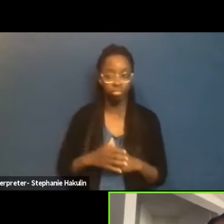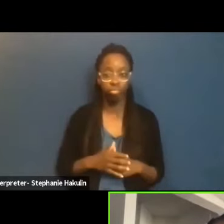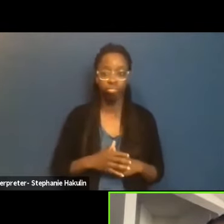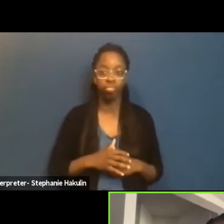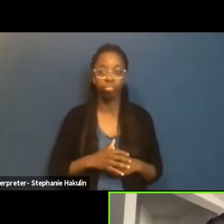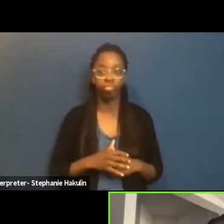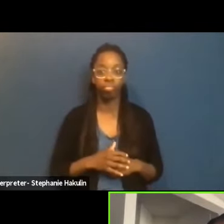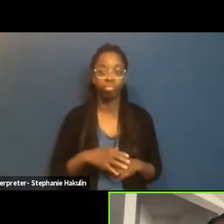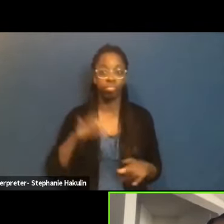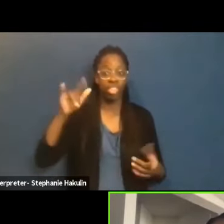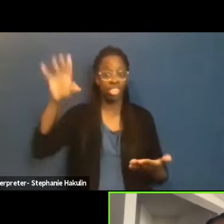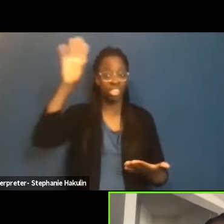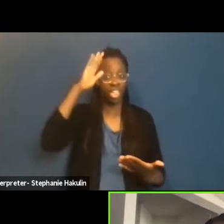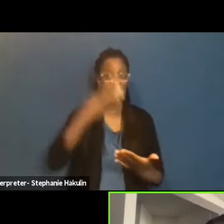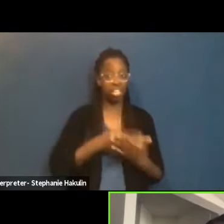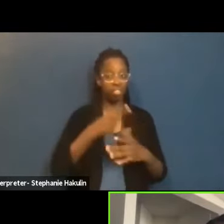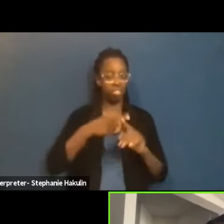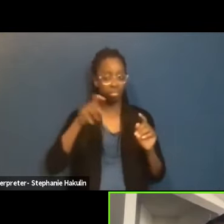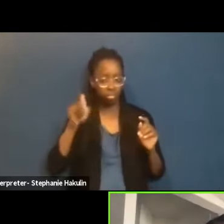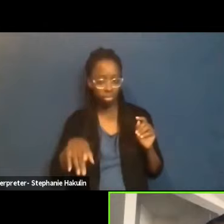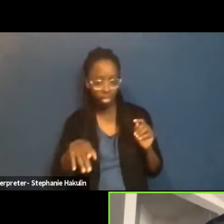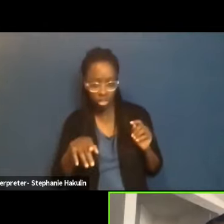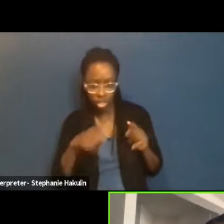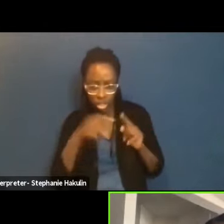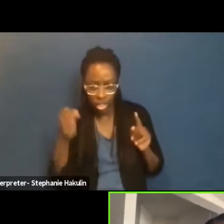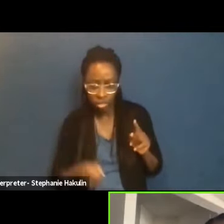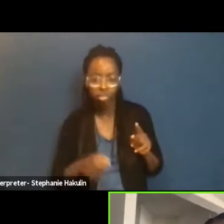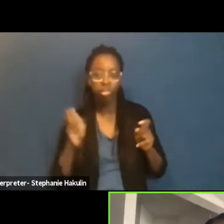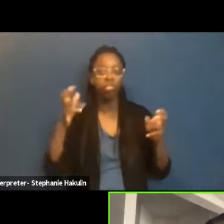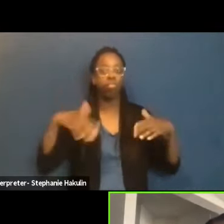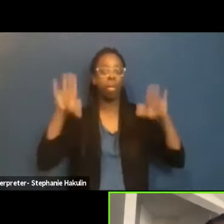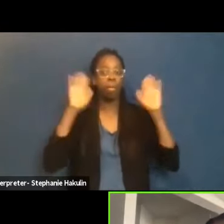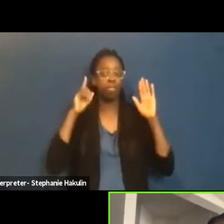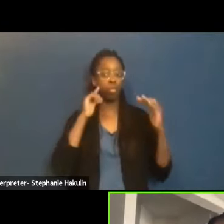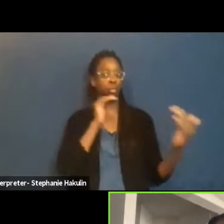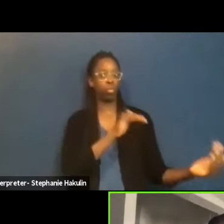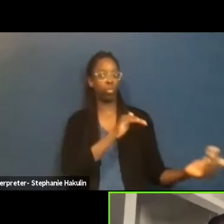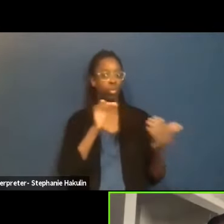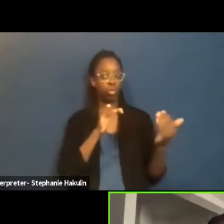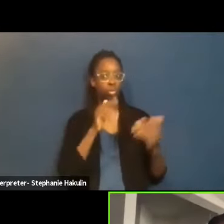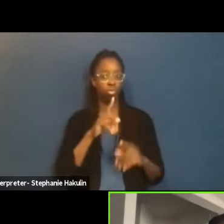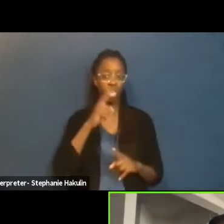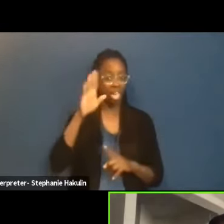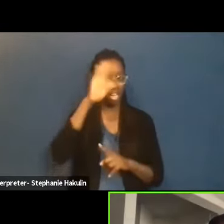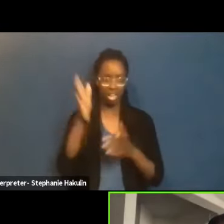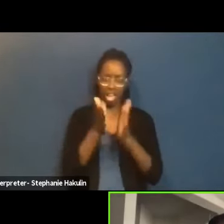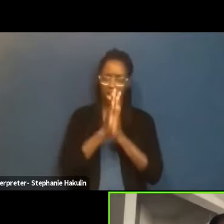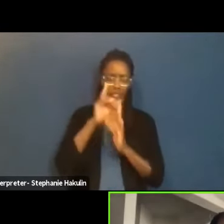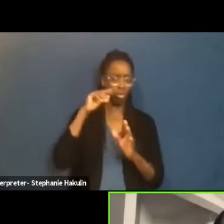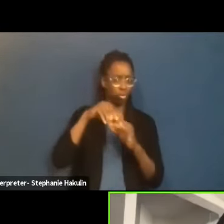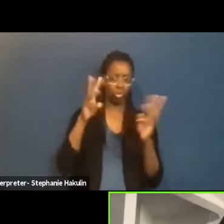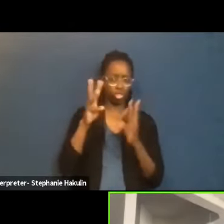be a martyr for a war that he ain't ever asked for.